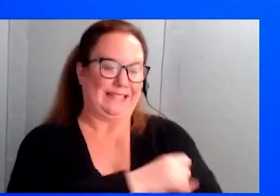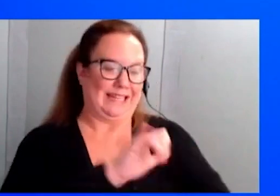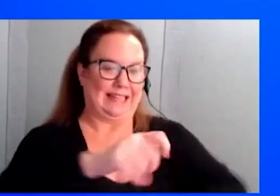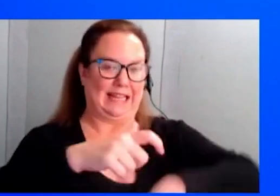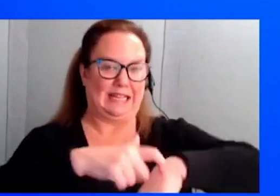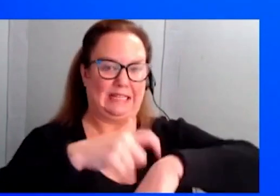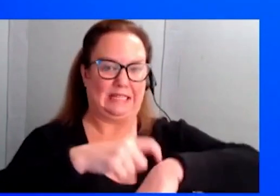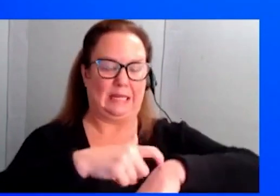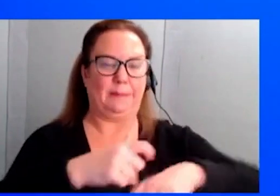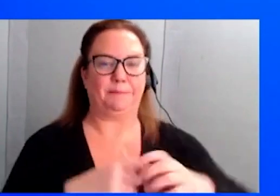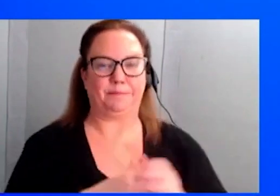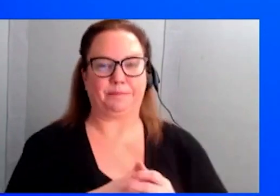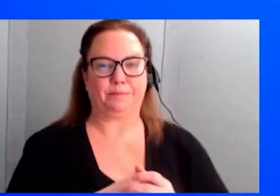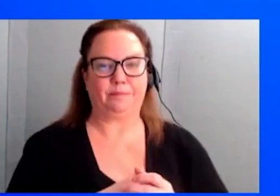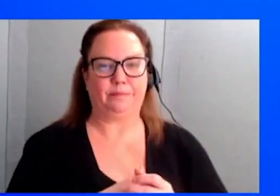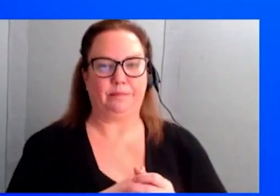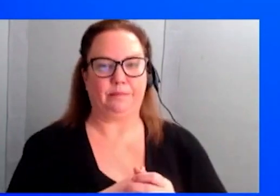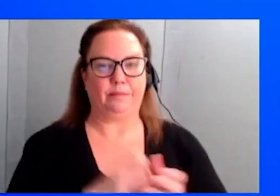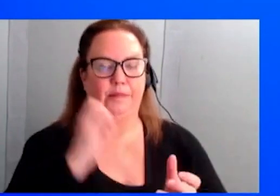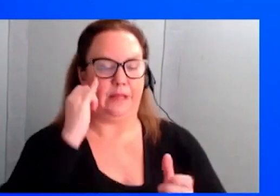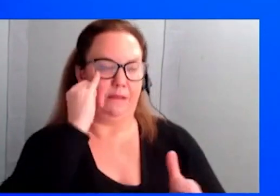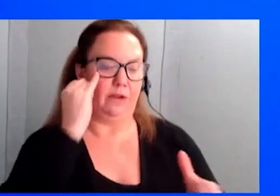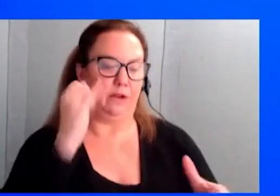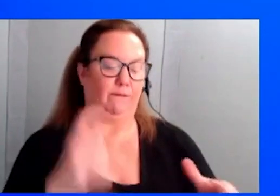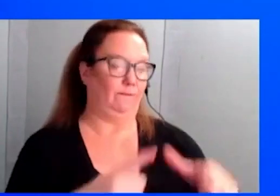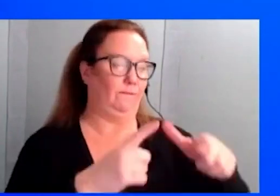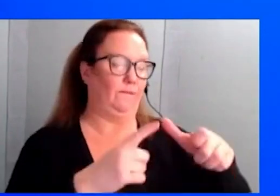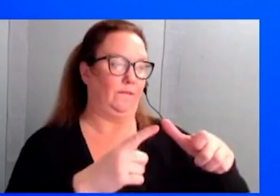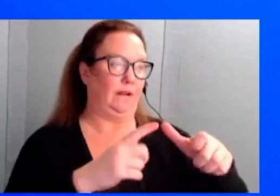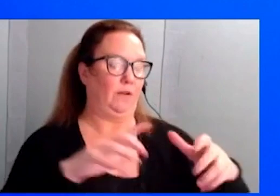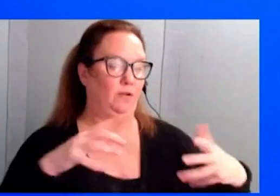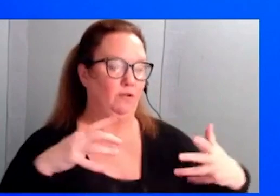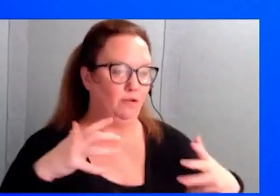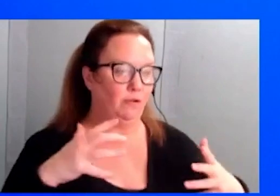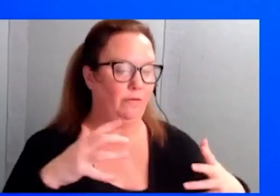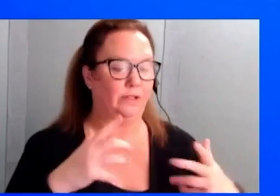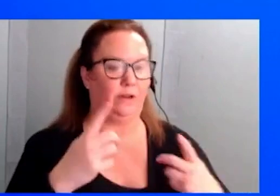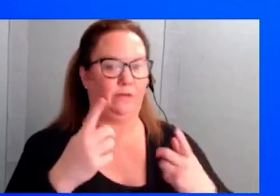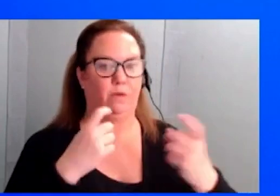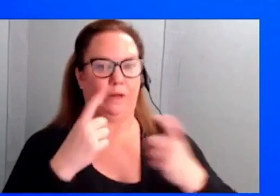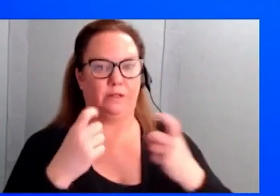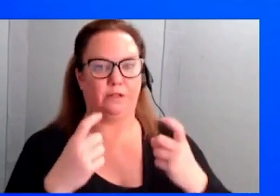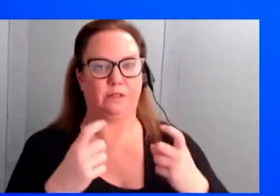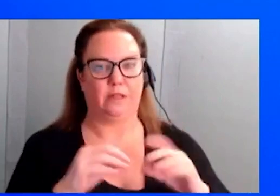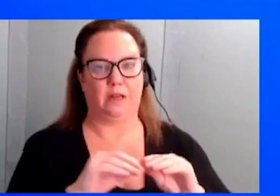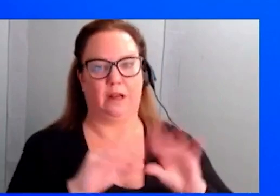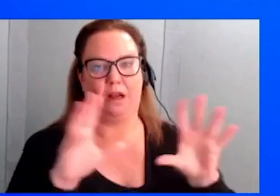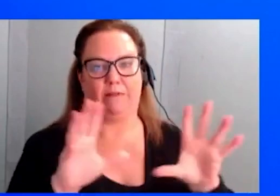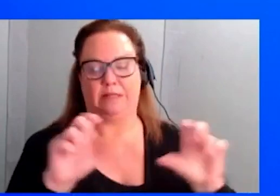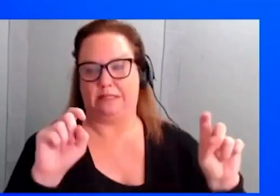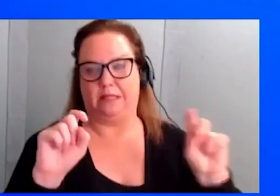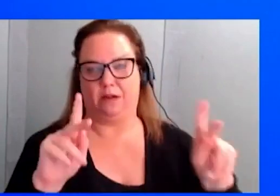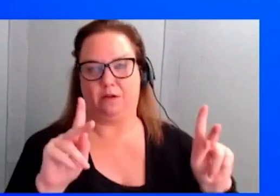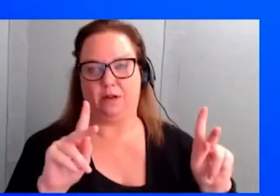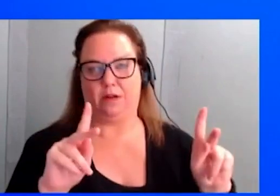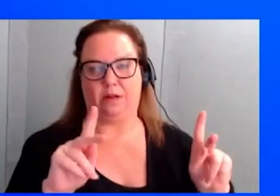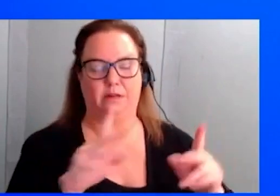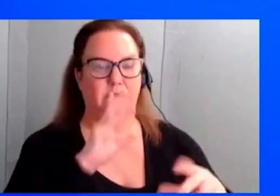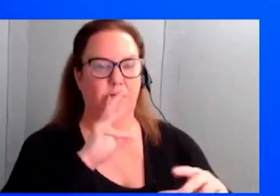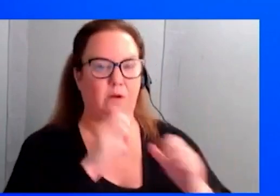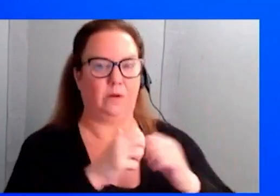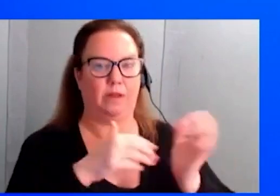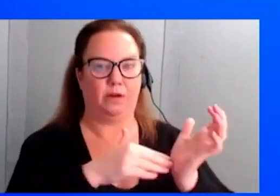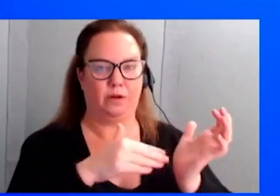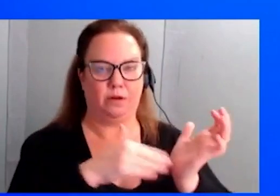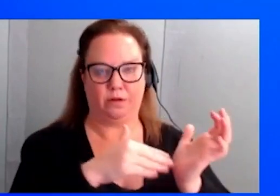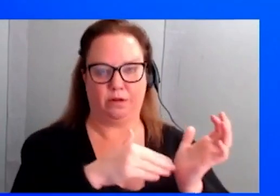think that if you are, first and foremost, if you are nervous and you have questions, that's obviously okay. Consult with your doctor,